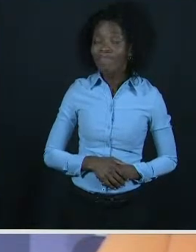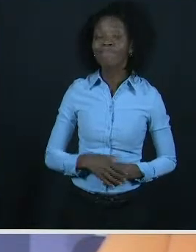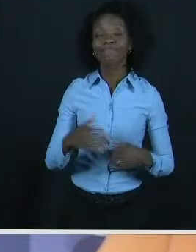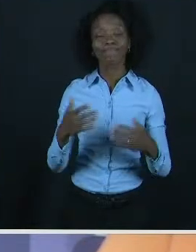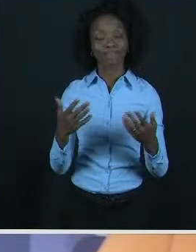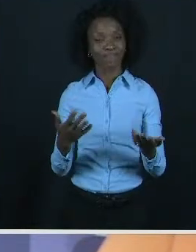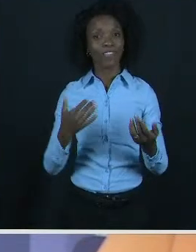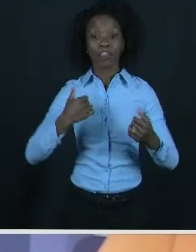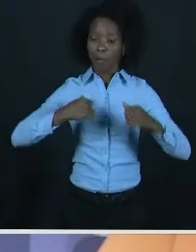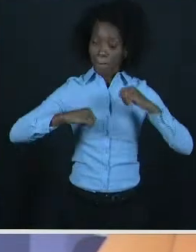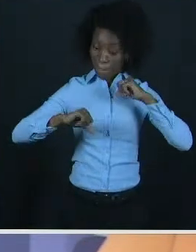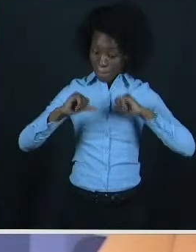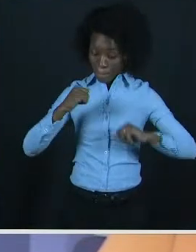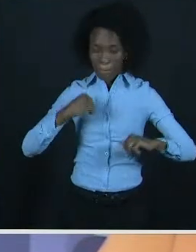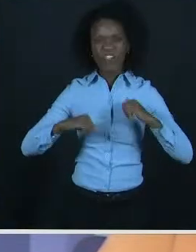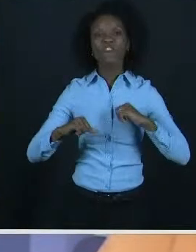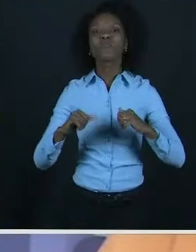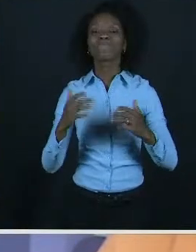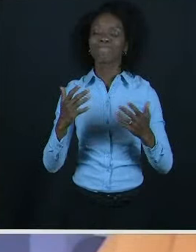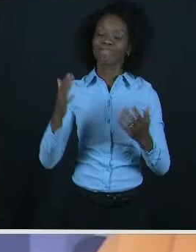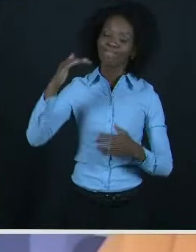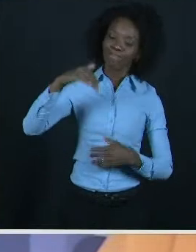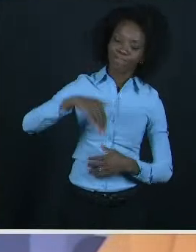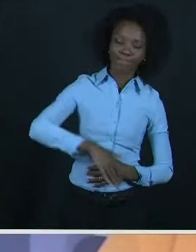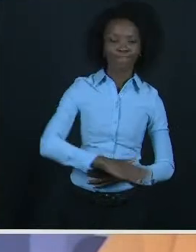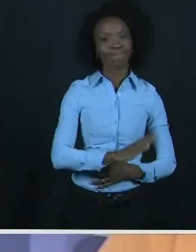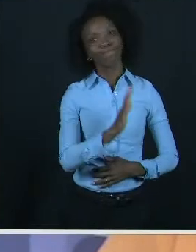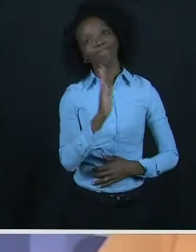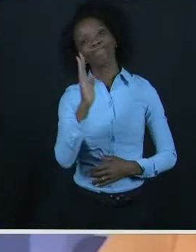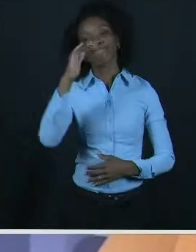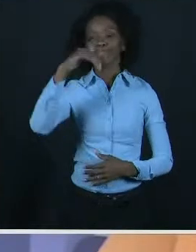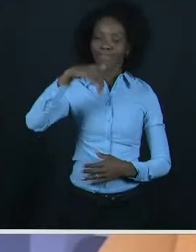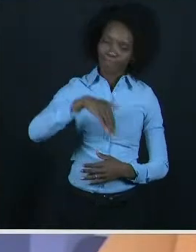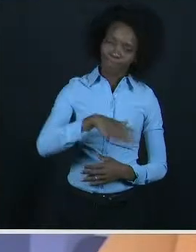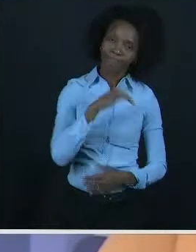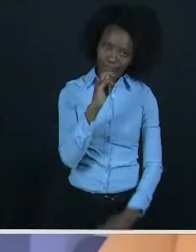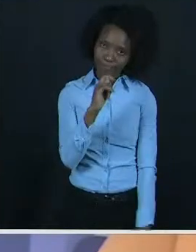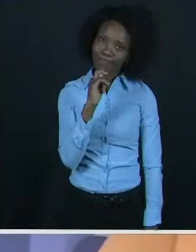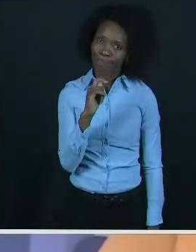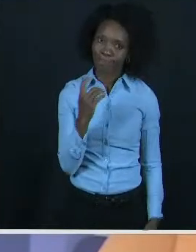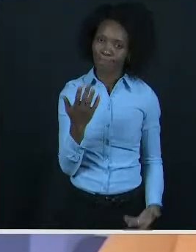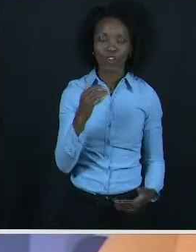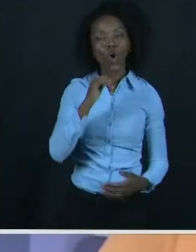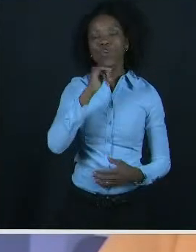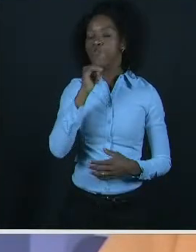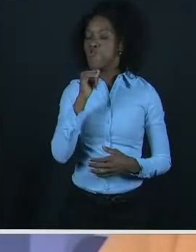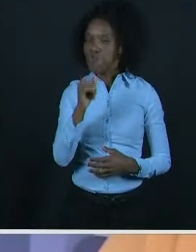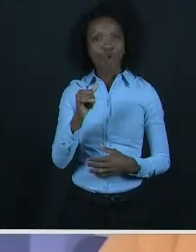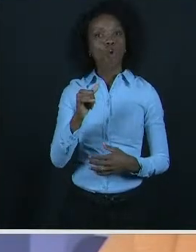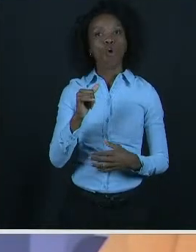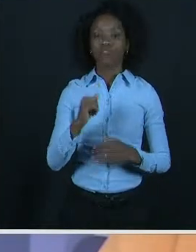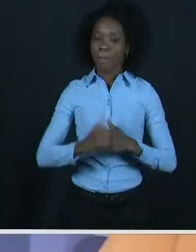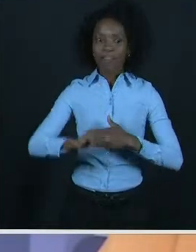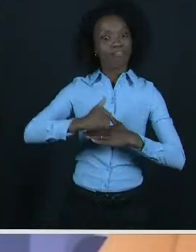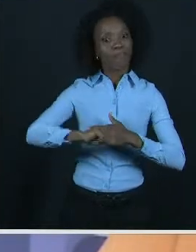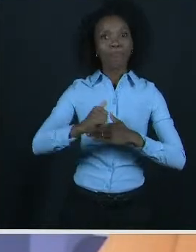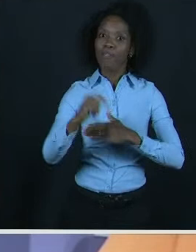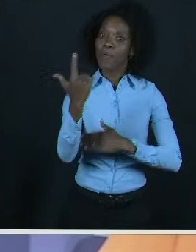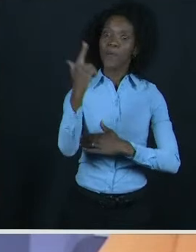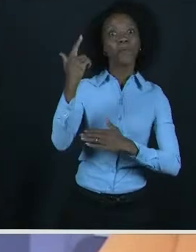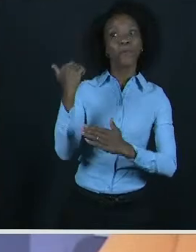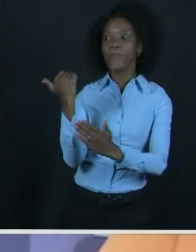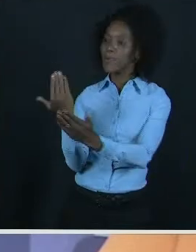The performance has been sporadic, I must say. It hasn't been